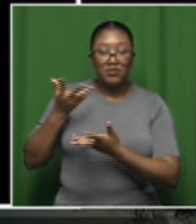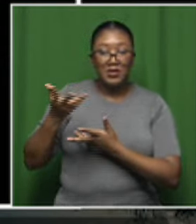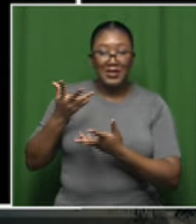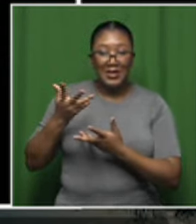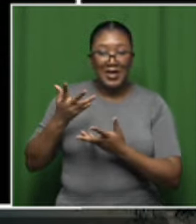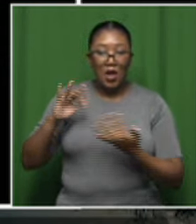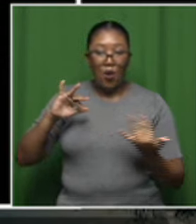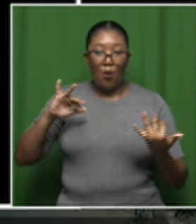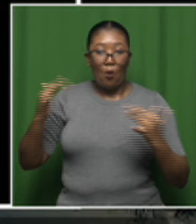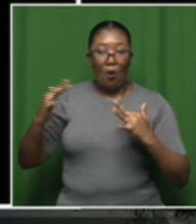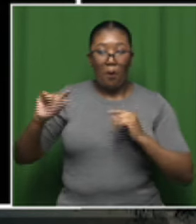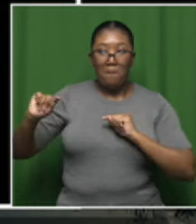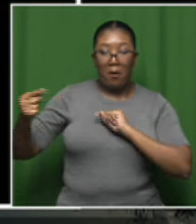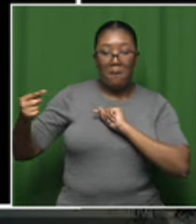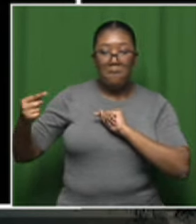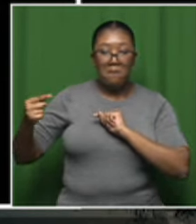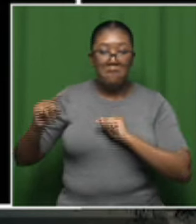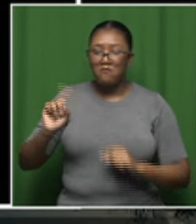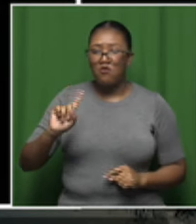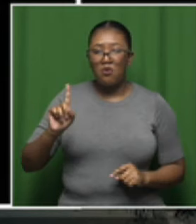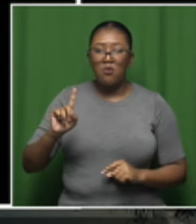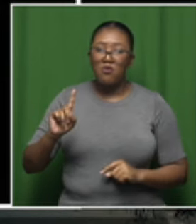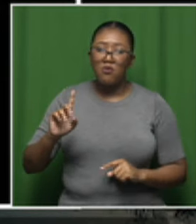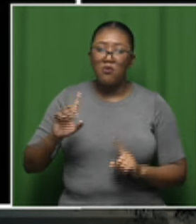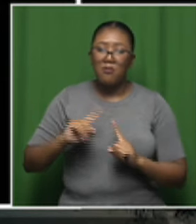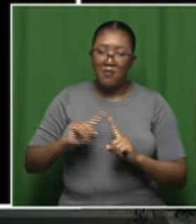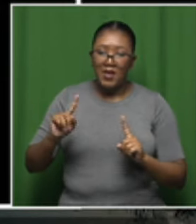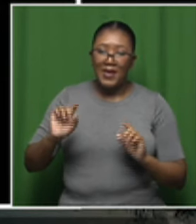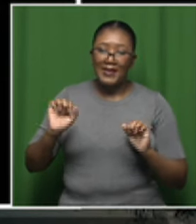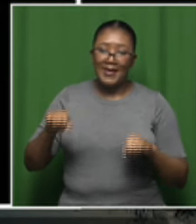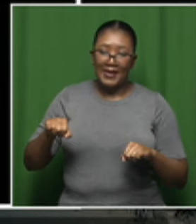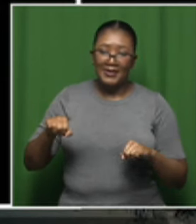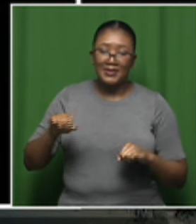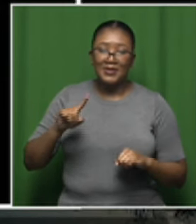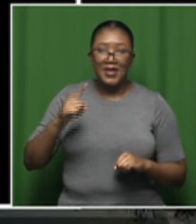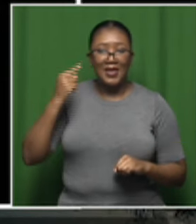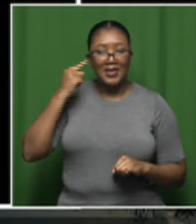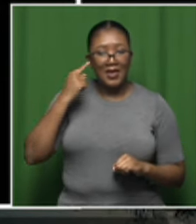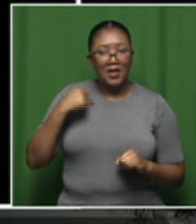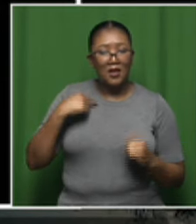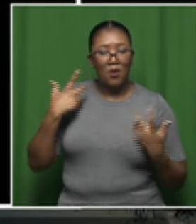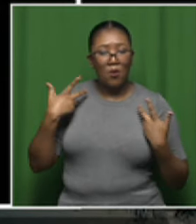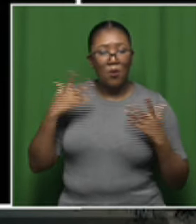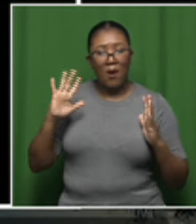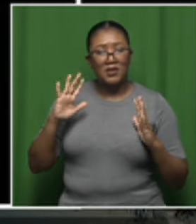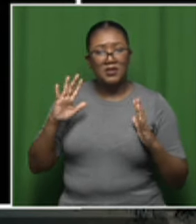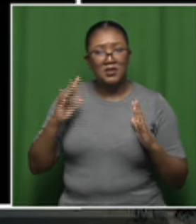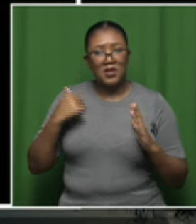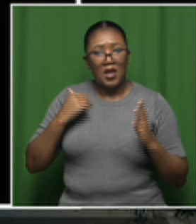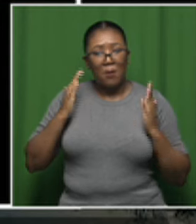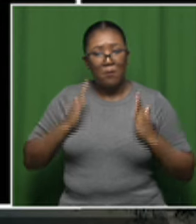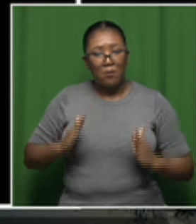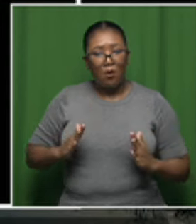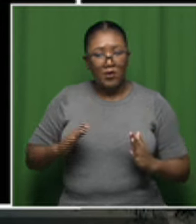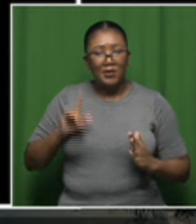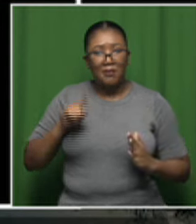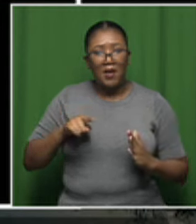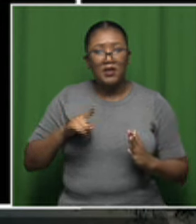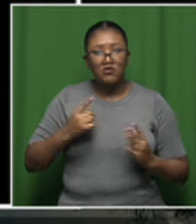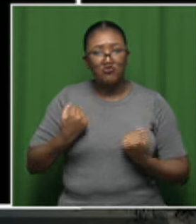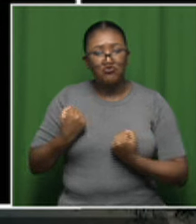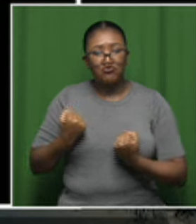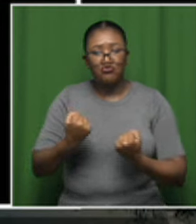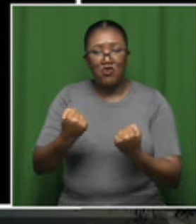mudslinging. And therefore, much as there was a view that we don't want our bodies to be